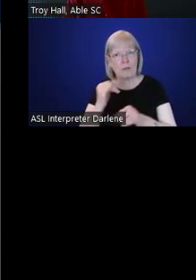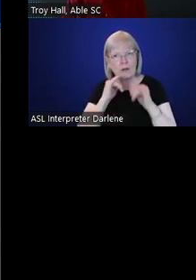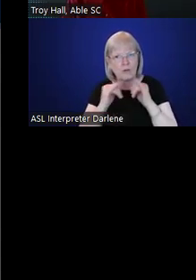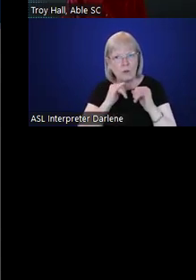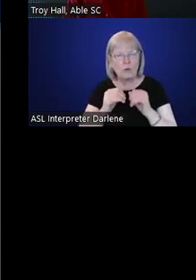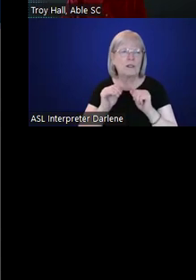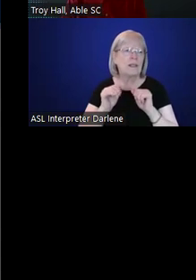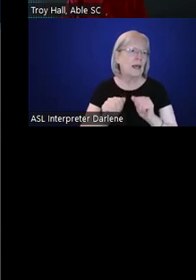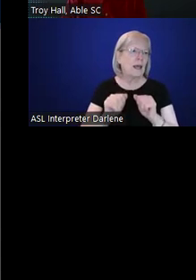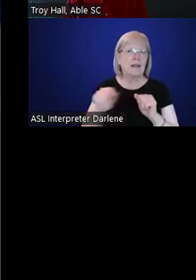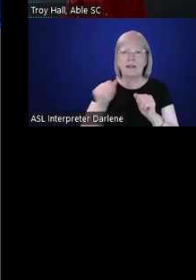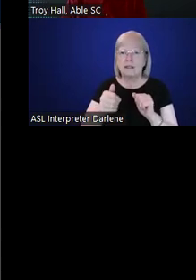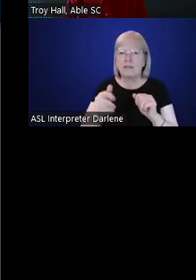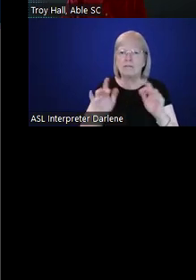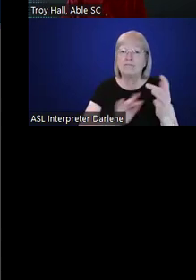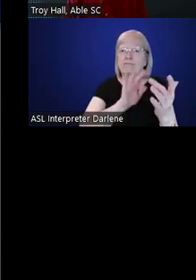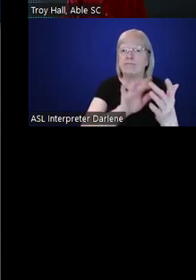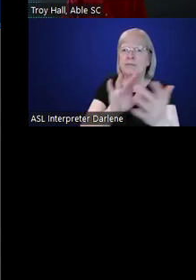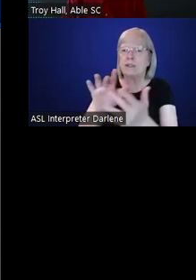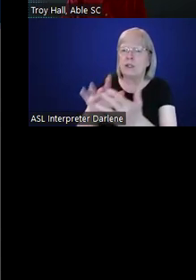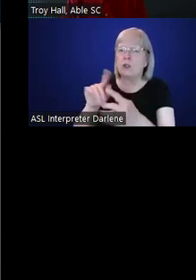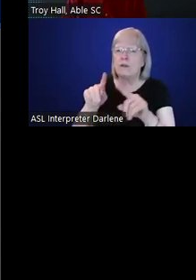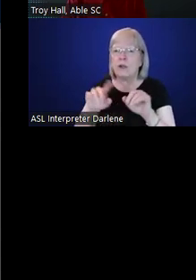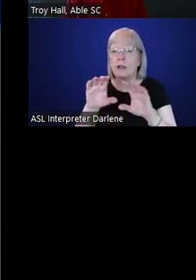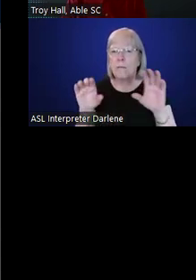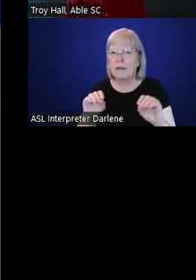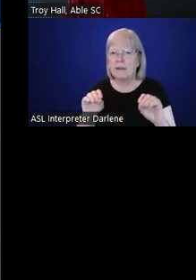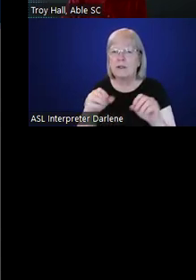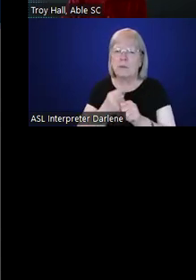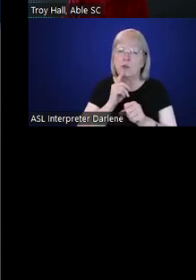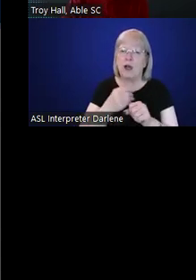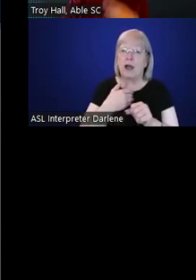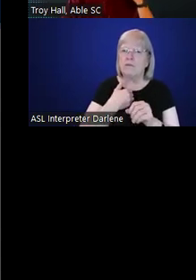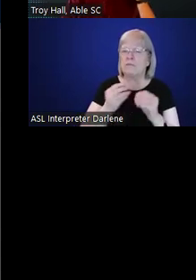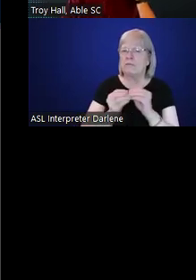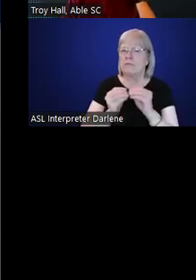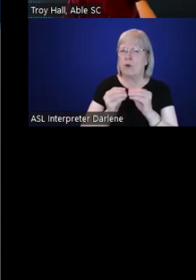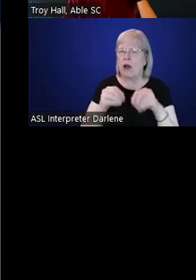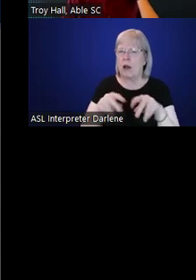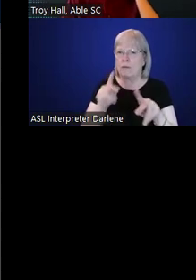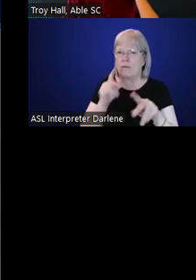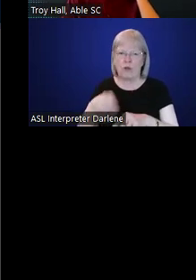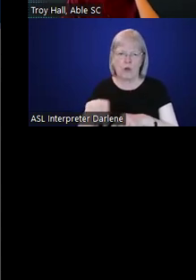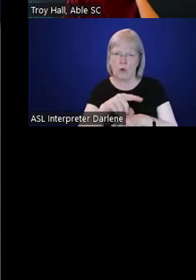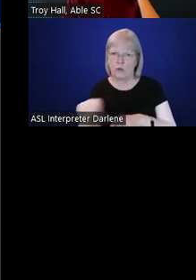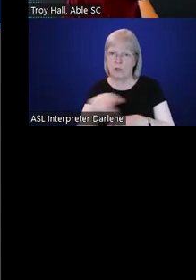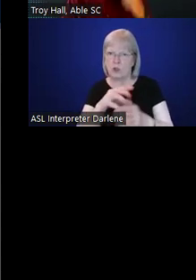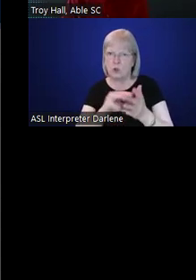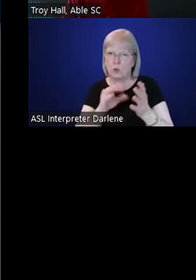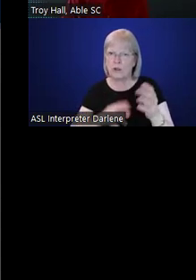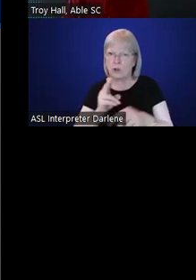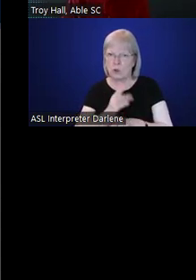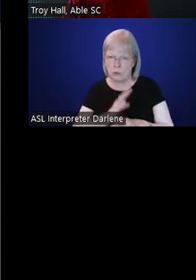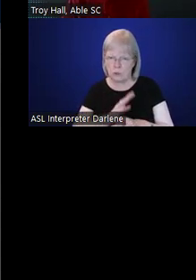to employers, create job opportunities for consumers, and offer ongoing support once they're in a